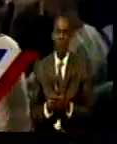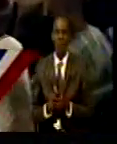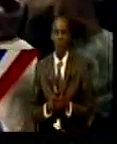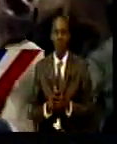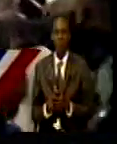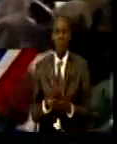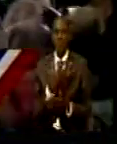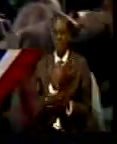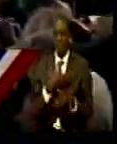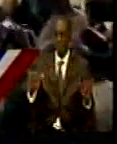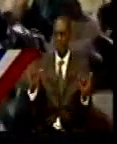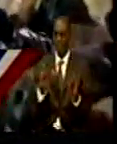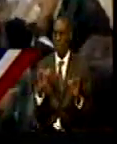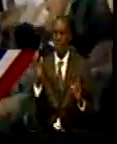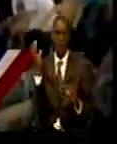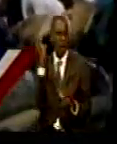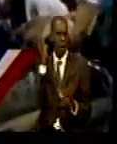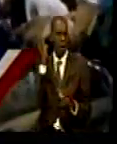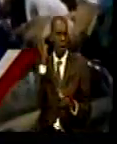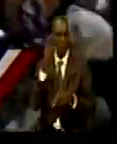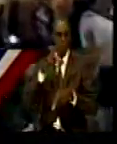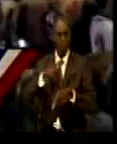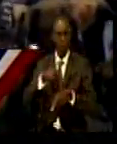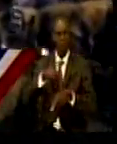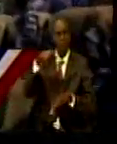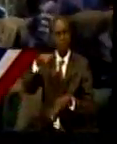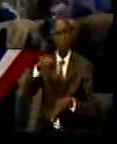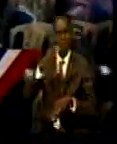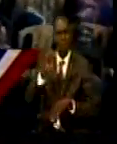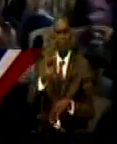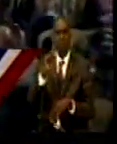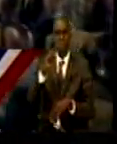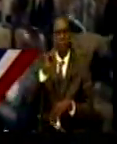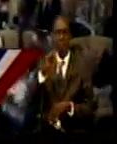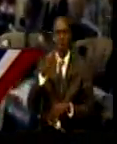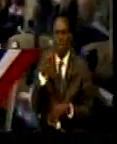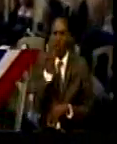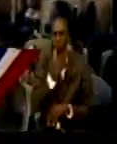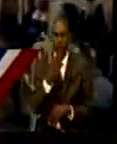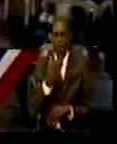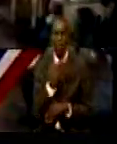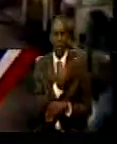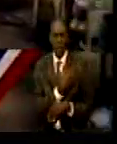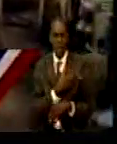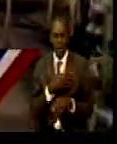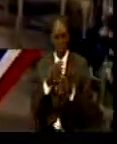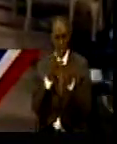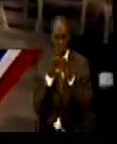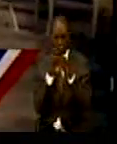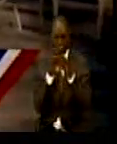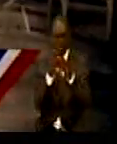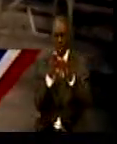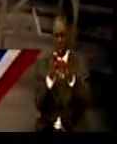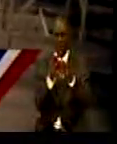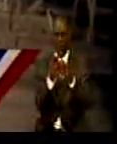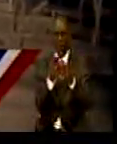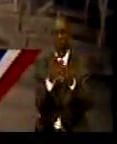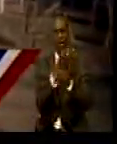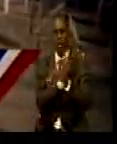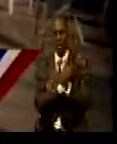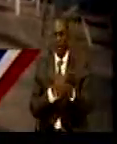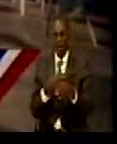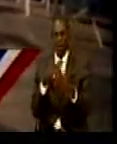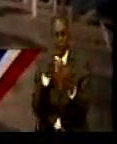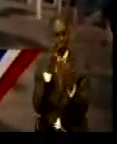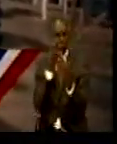Paul speak, who steadfastly beholding him, Paul looked at him steadfastly. And he